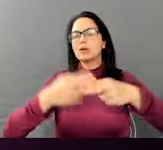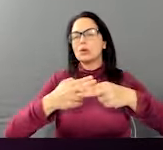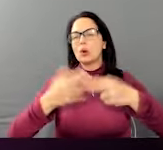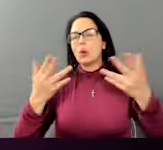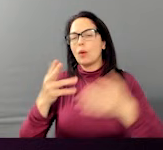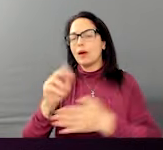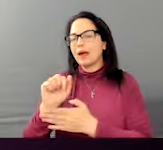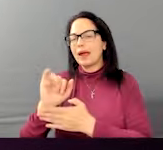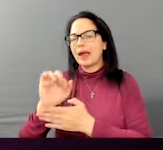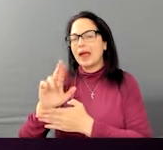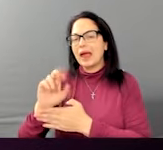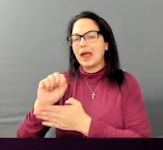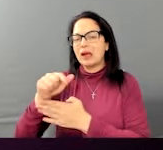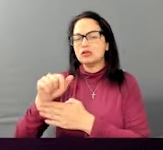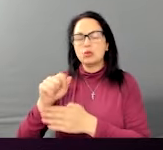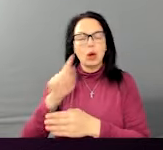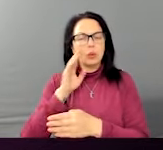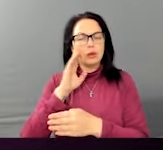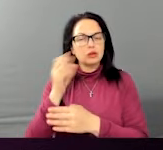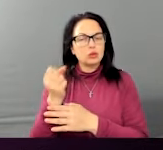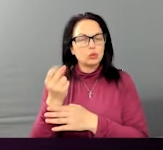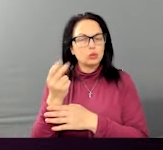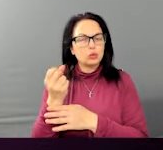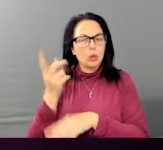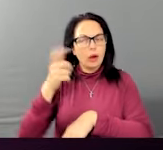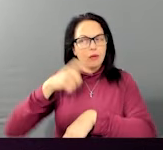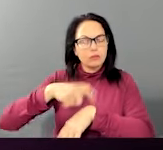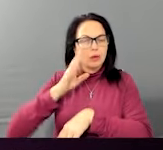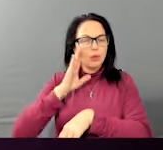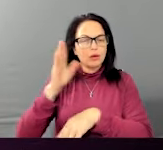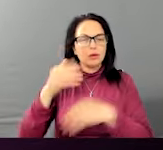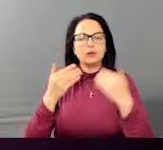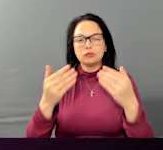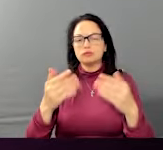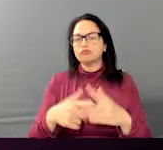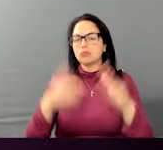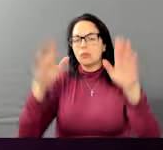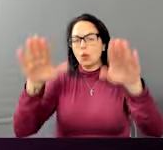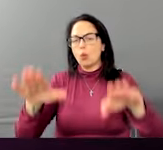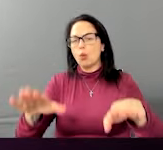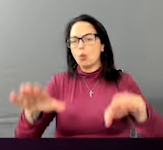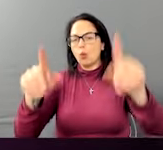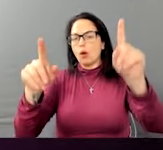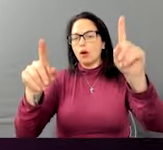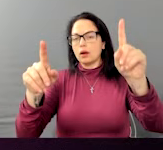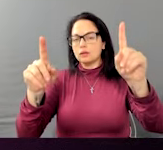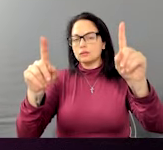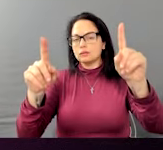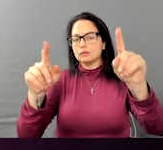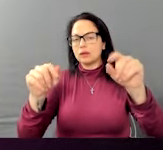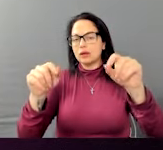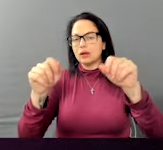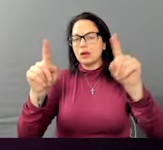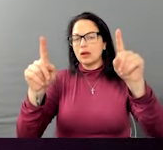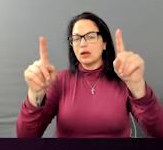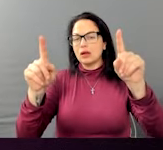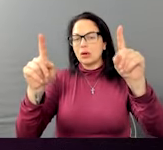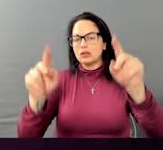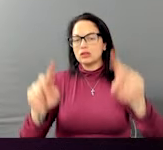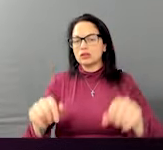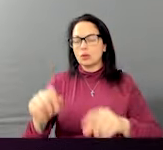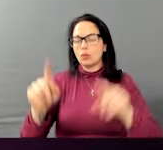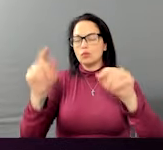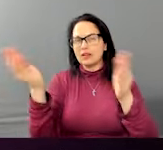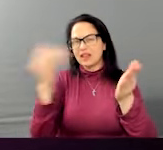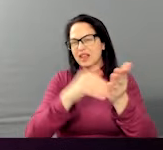bonus, because we're going to do 12 of these together, and I want you to count out loud with me. Ready? 1, 2, no, you got to count out loud. It doesn't work if you don't. Let's